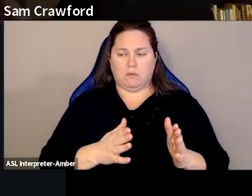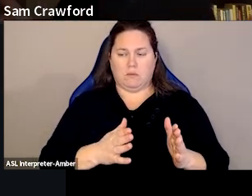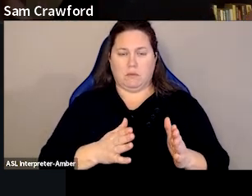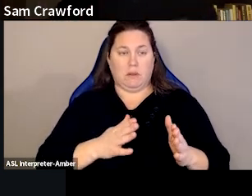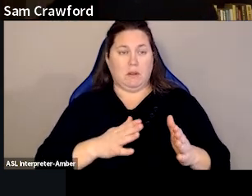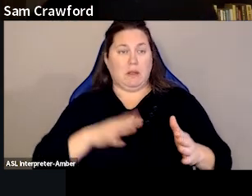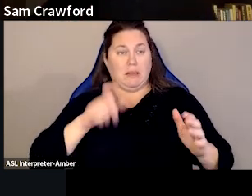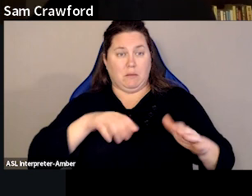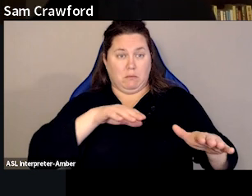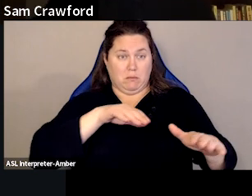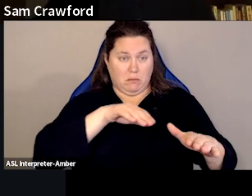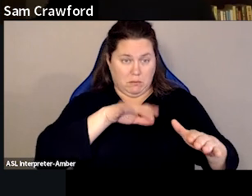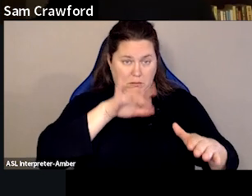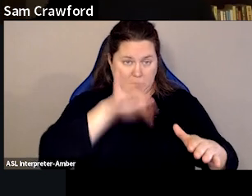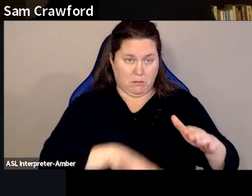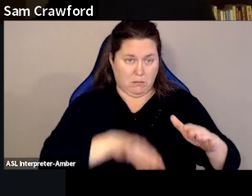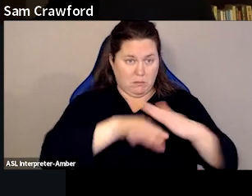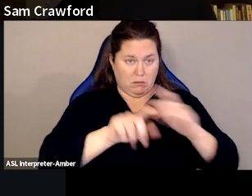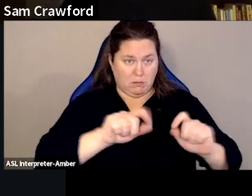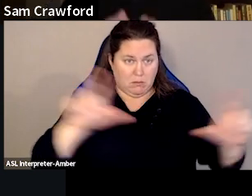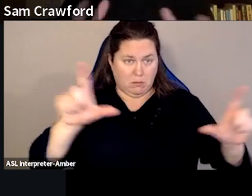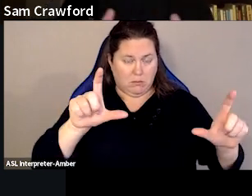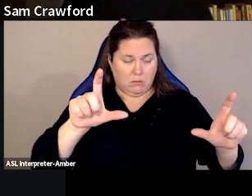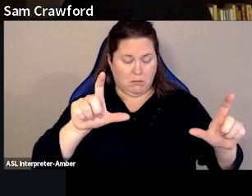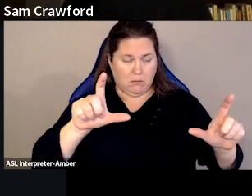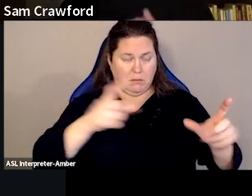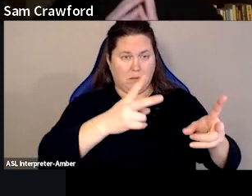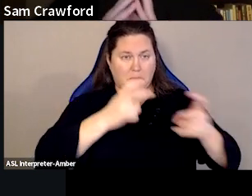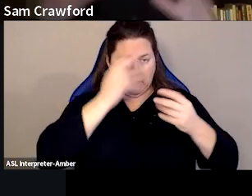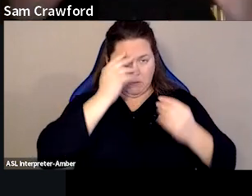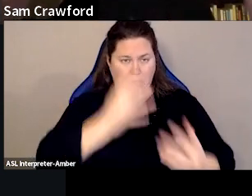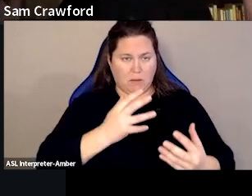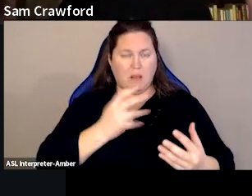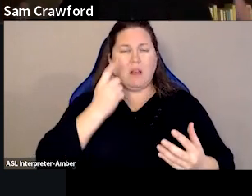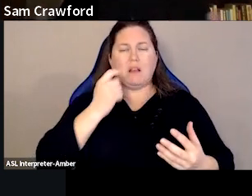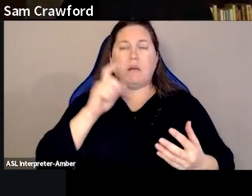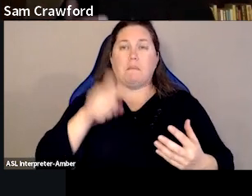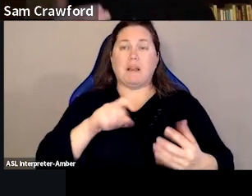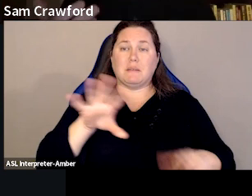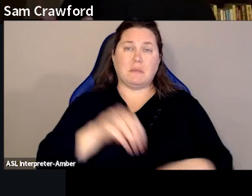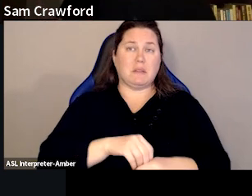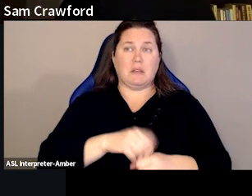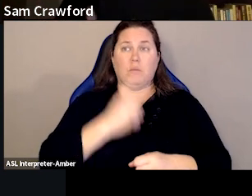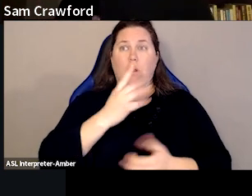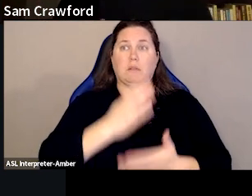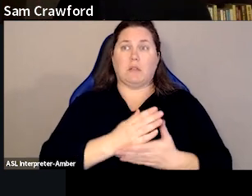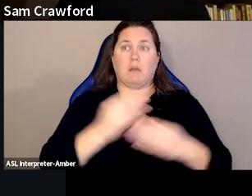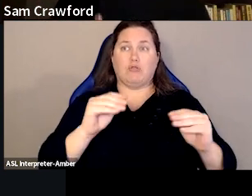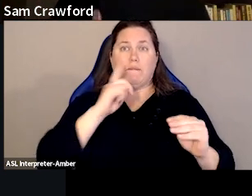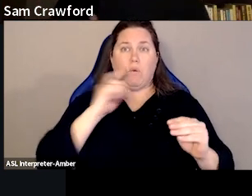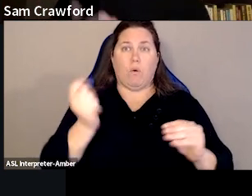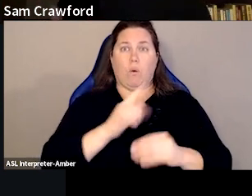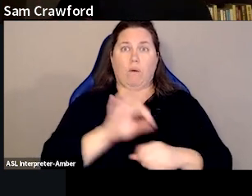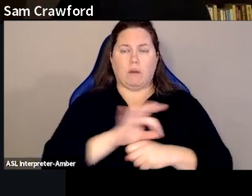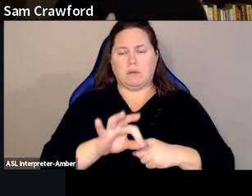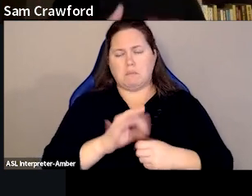there. That's it. It doesn't necessarily need to be the one-stop shop for every single function. Obviously, no-code